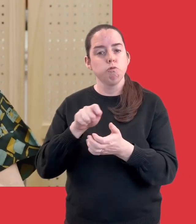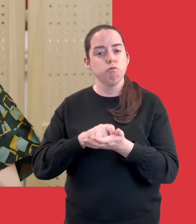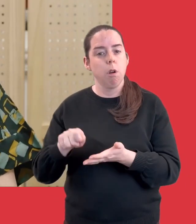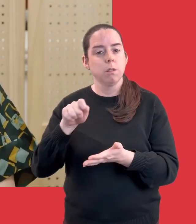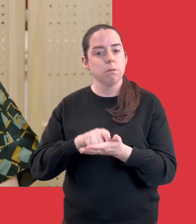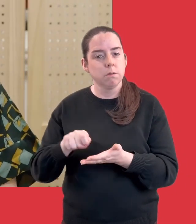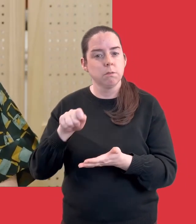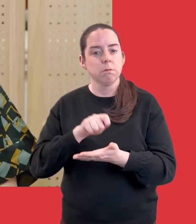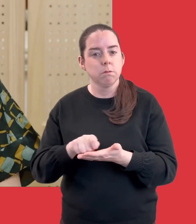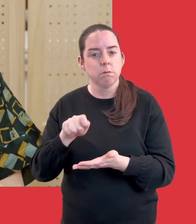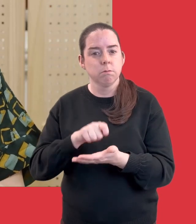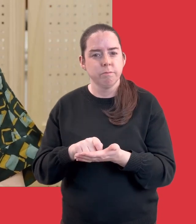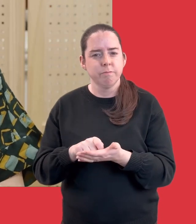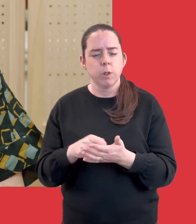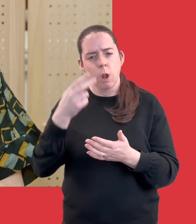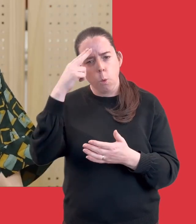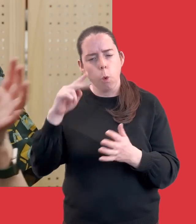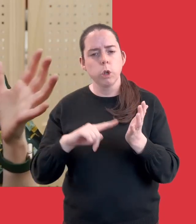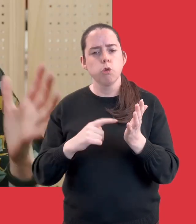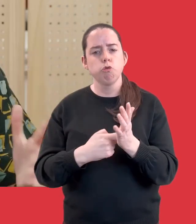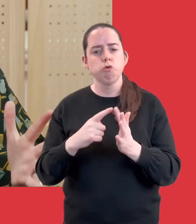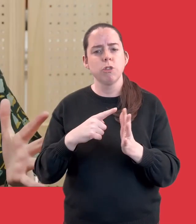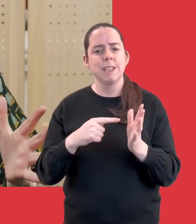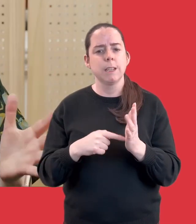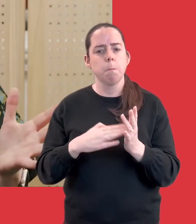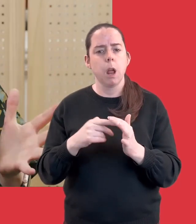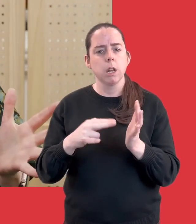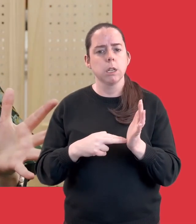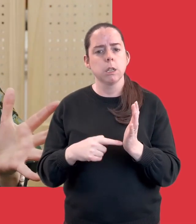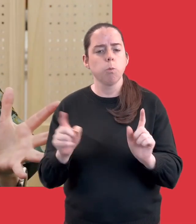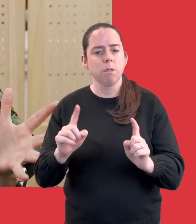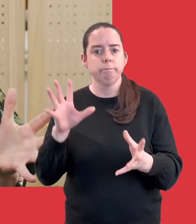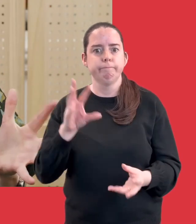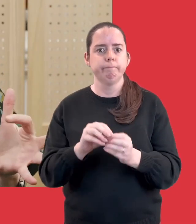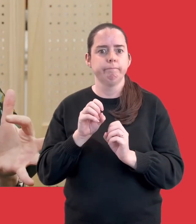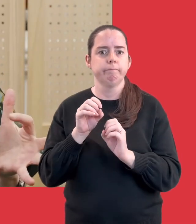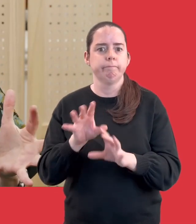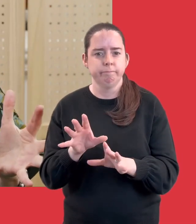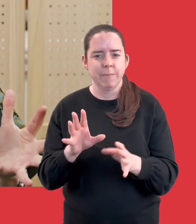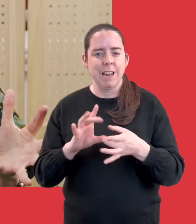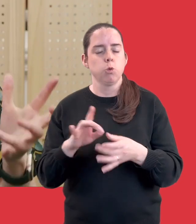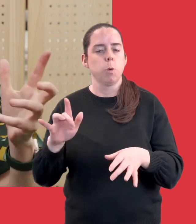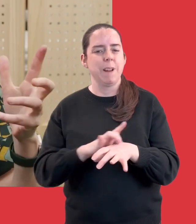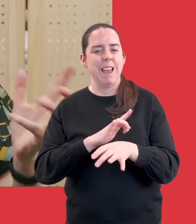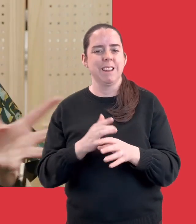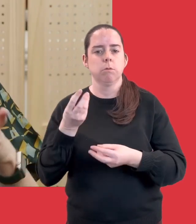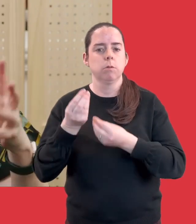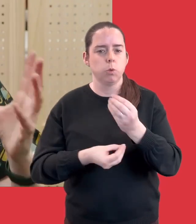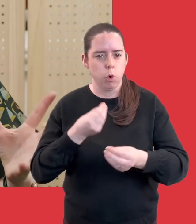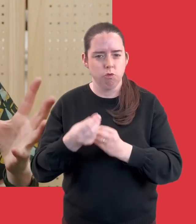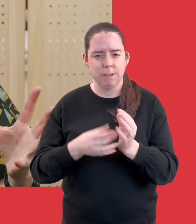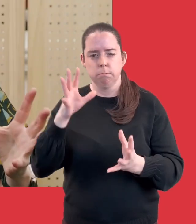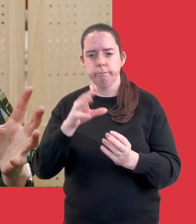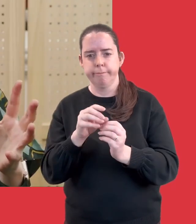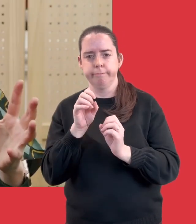or rather Maureen wrote, what's called a treatment, which is an outline in a sense of the narrative